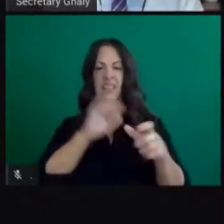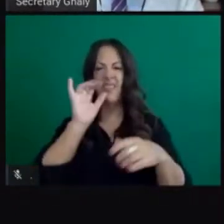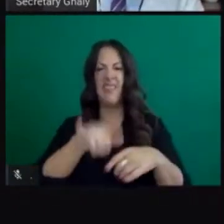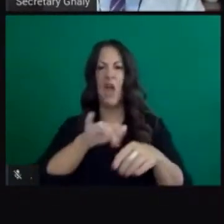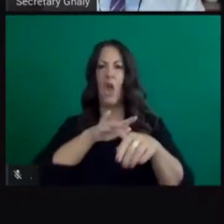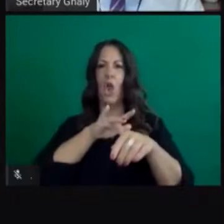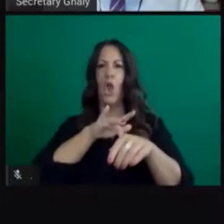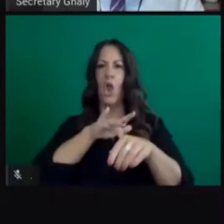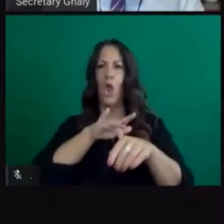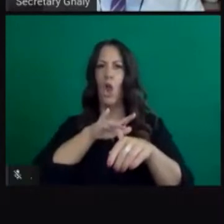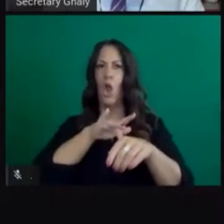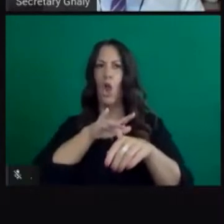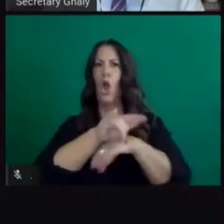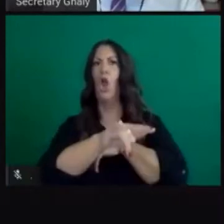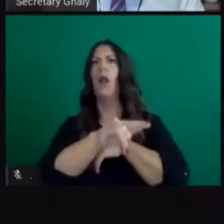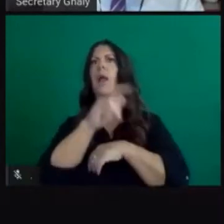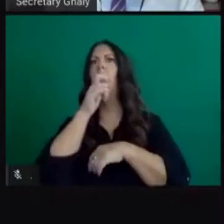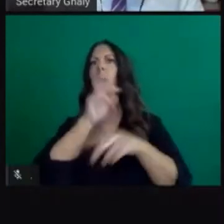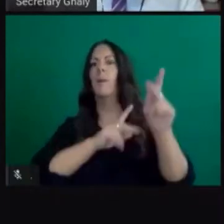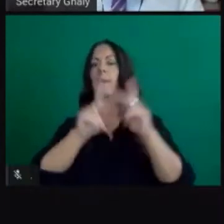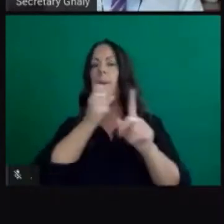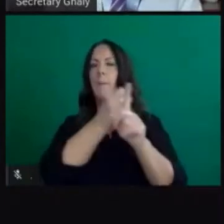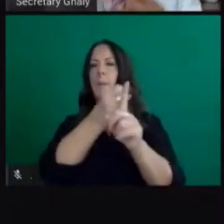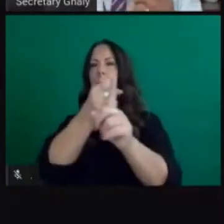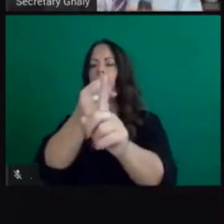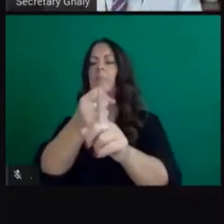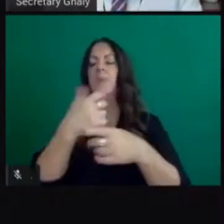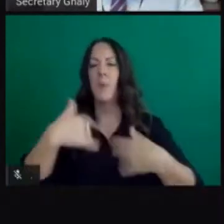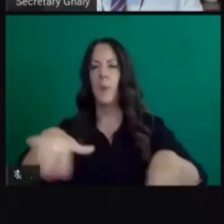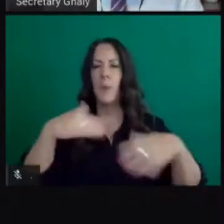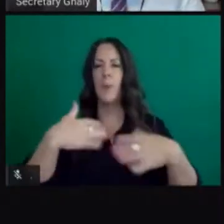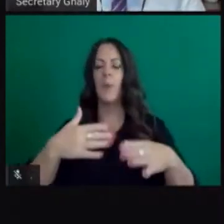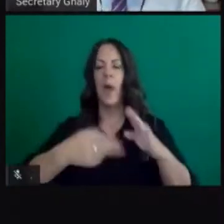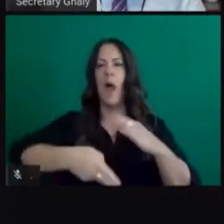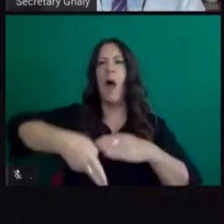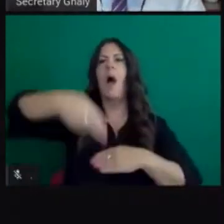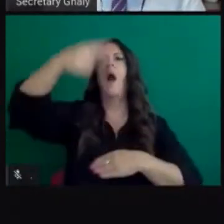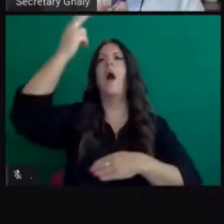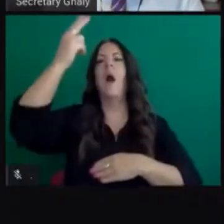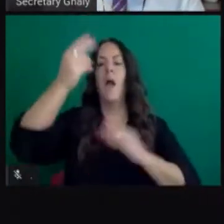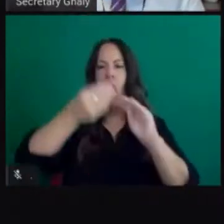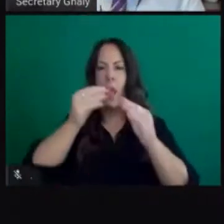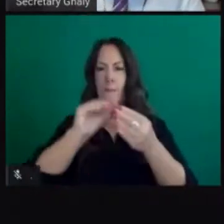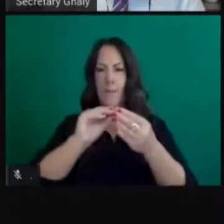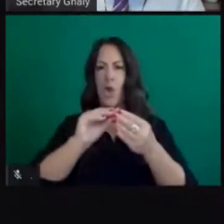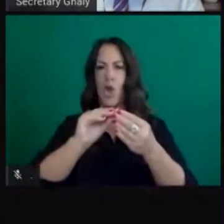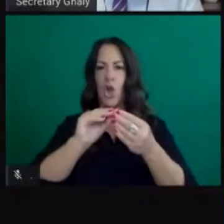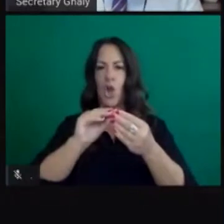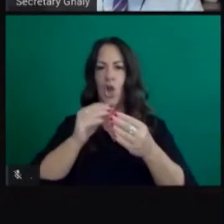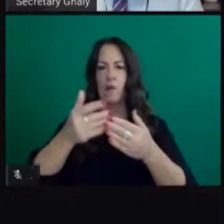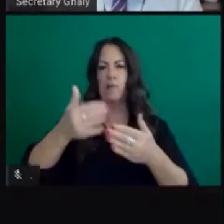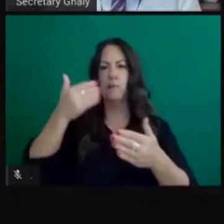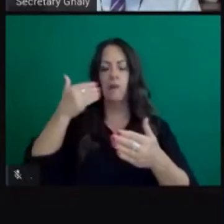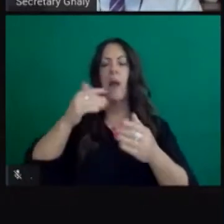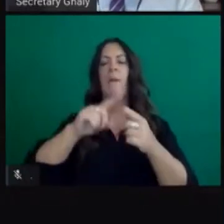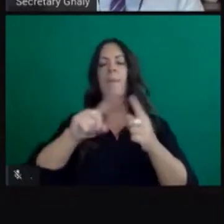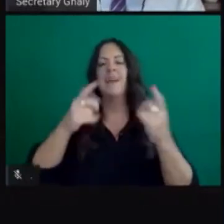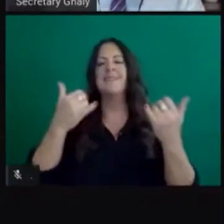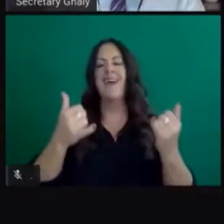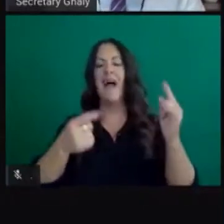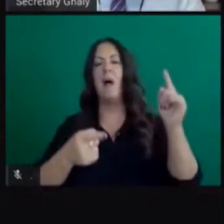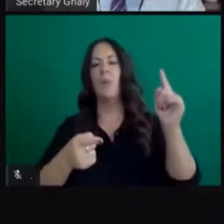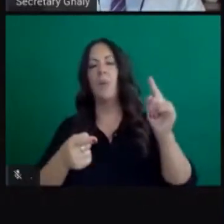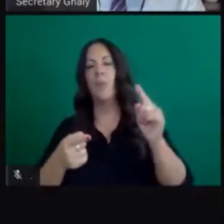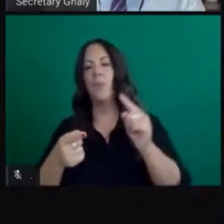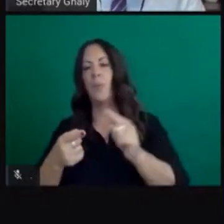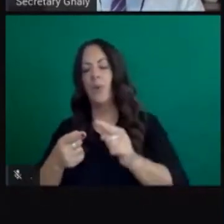of COVID-19 response, where we saw a radical rise in cases to then come down. And now on